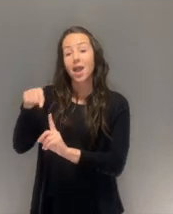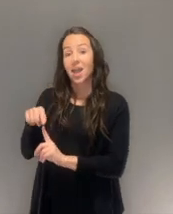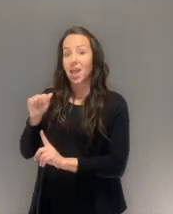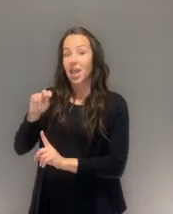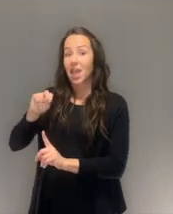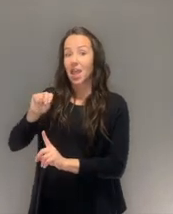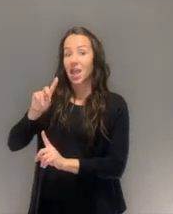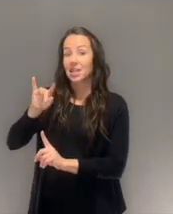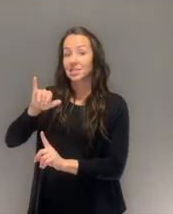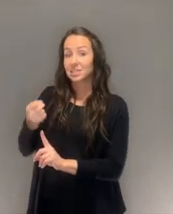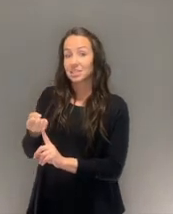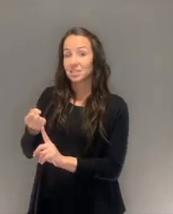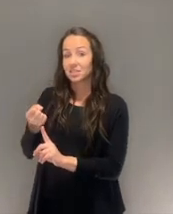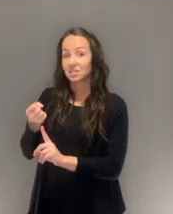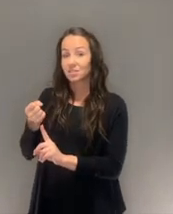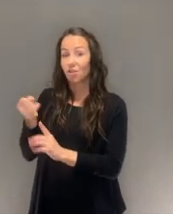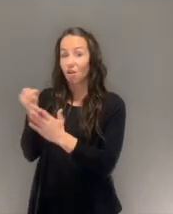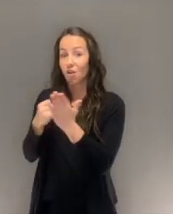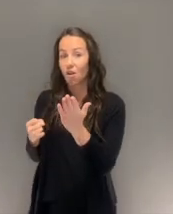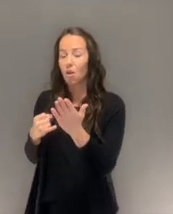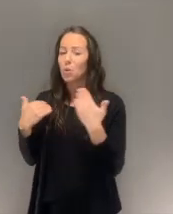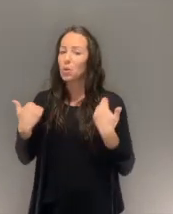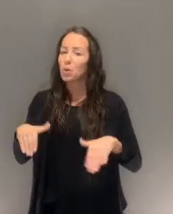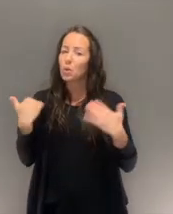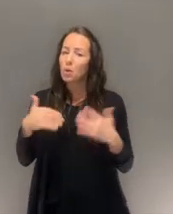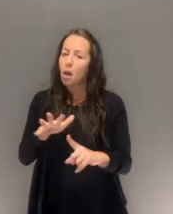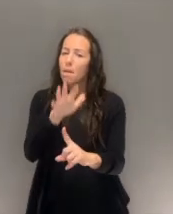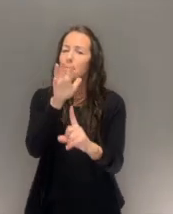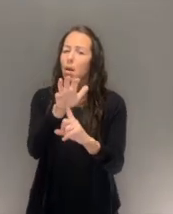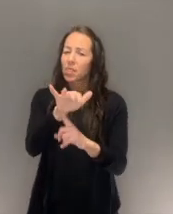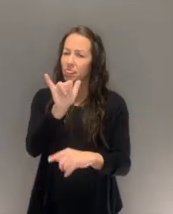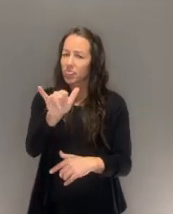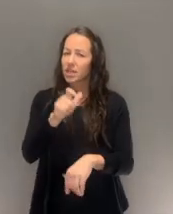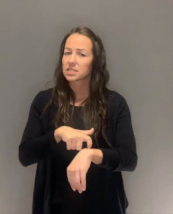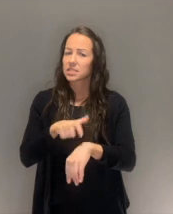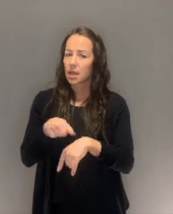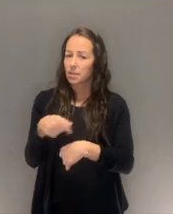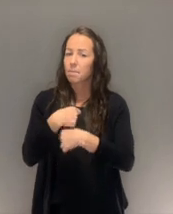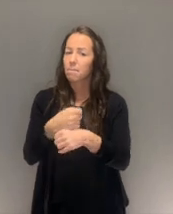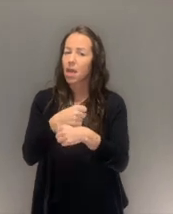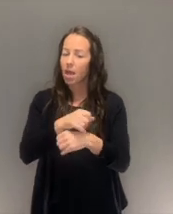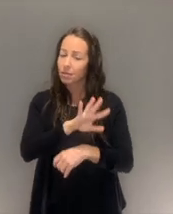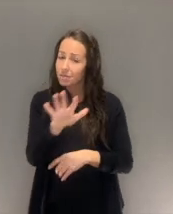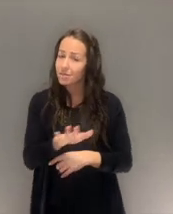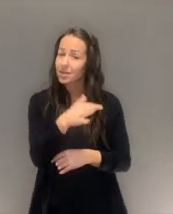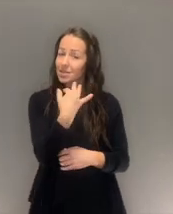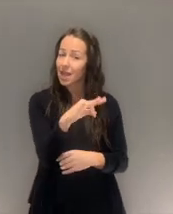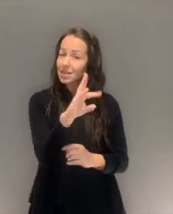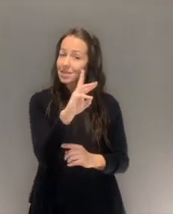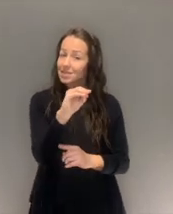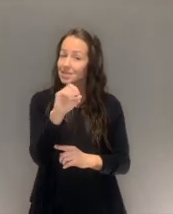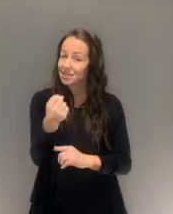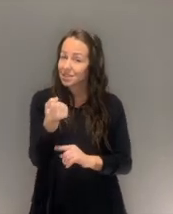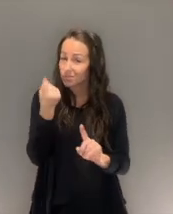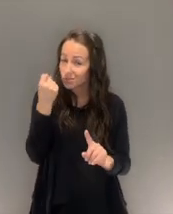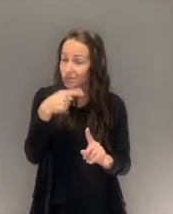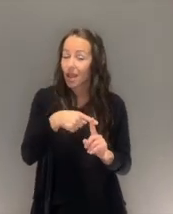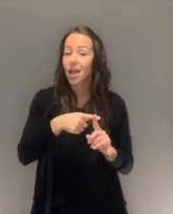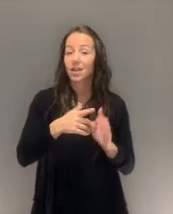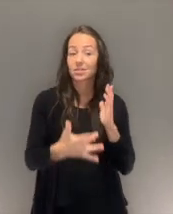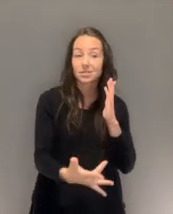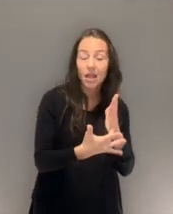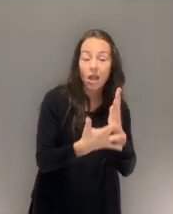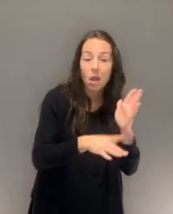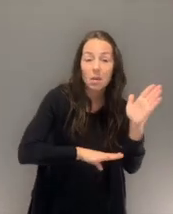is really a commentary of the times in which it was made. This was the 1960s.